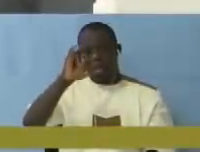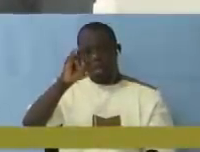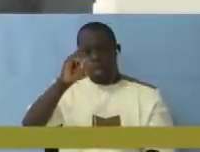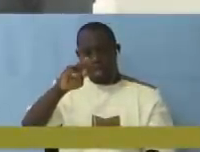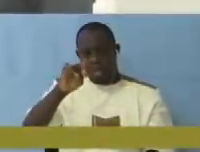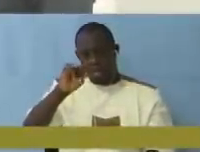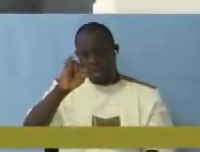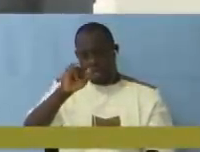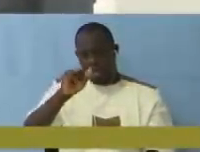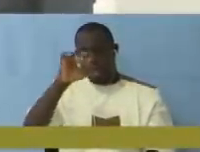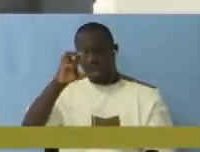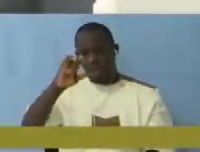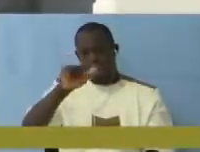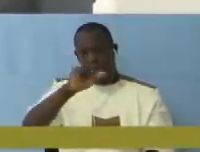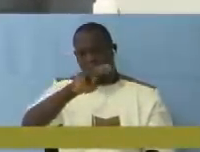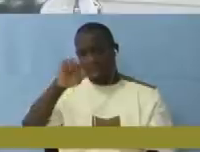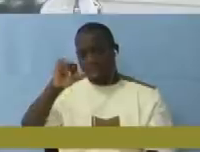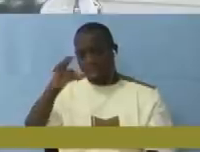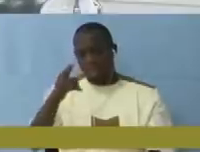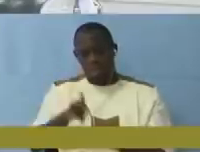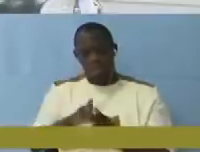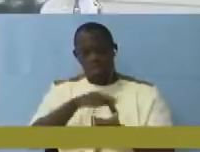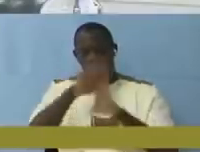Isn't that a strange coincidence?